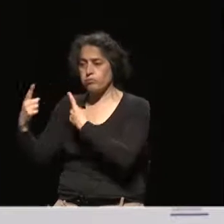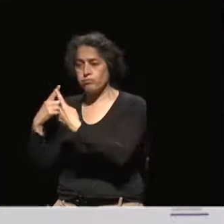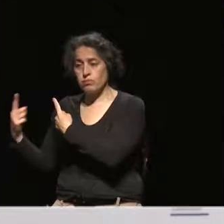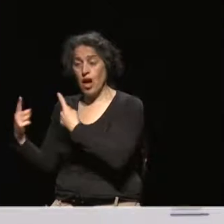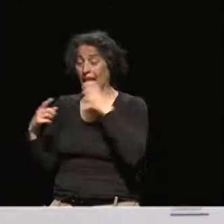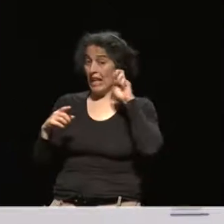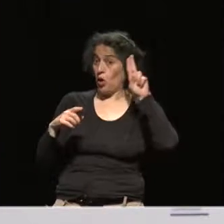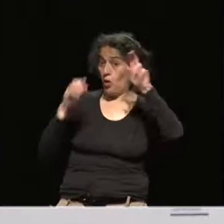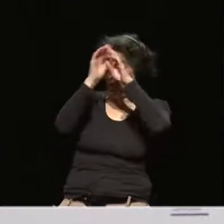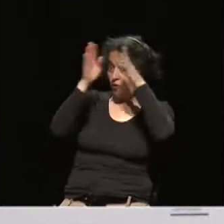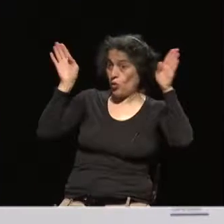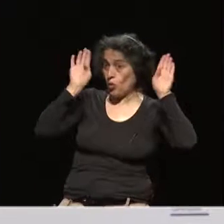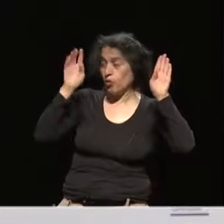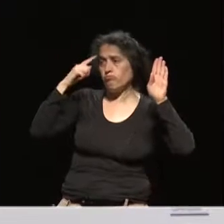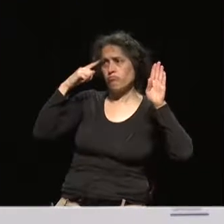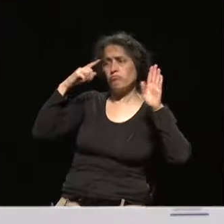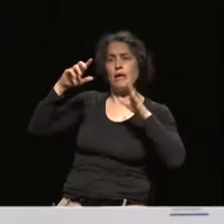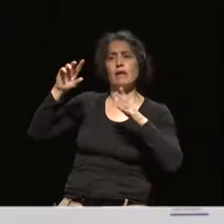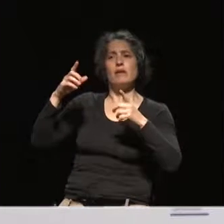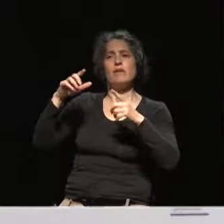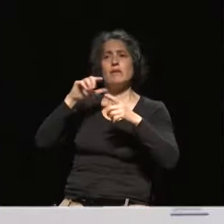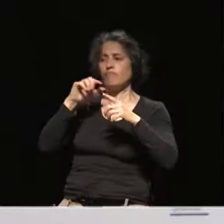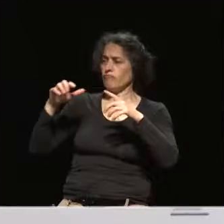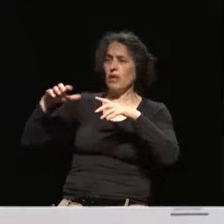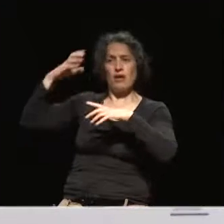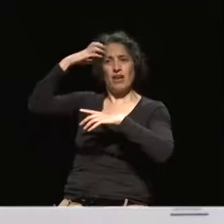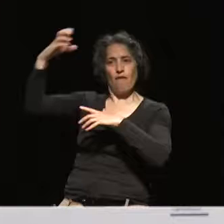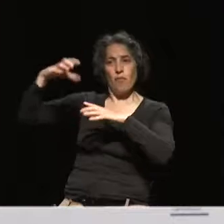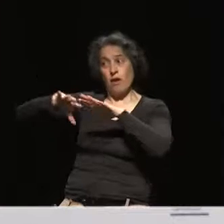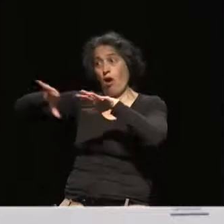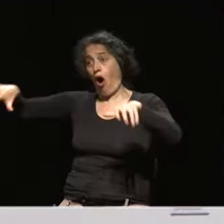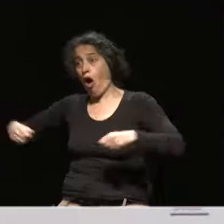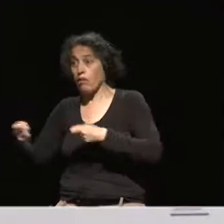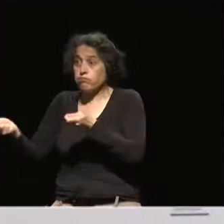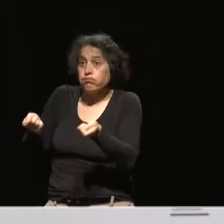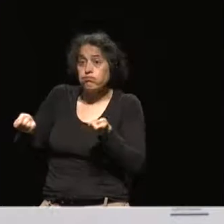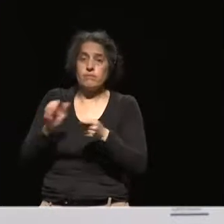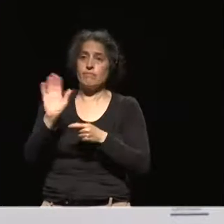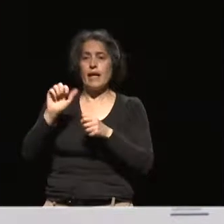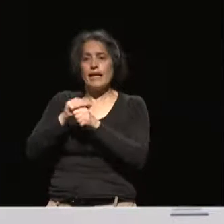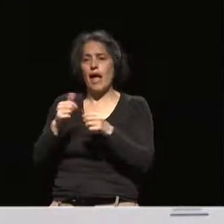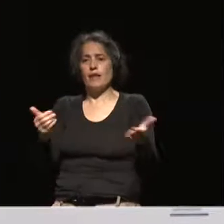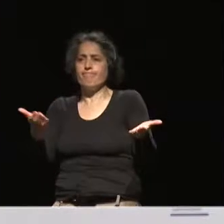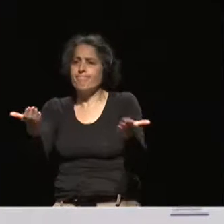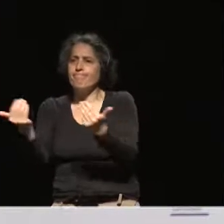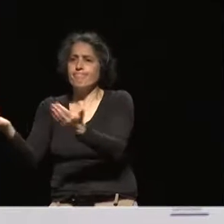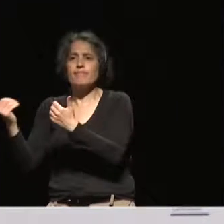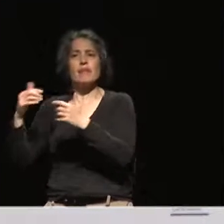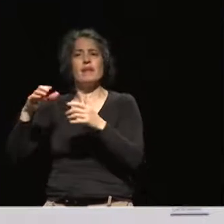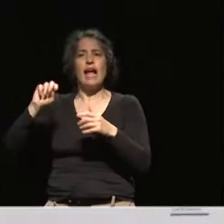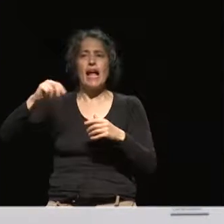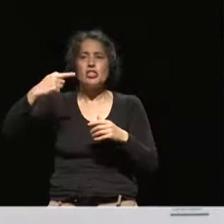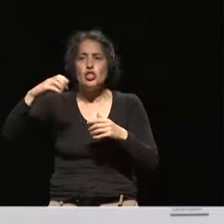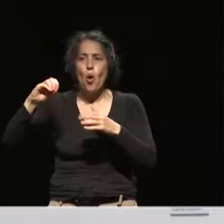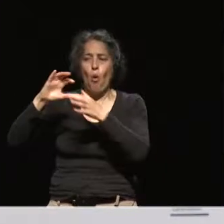our view at all. So that is the time when you have to really invite all actors,